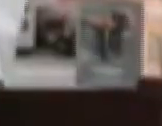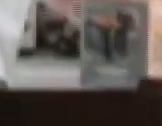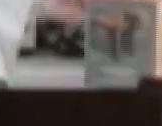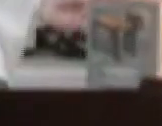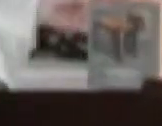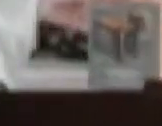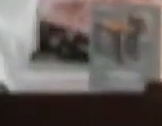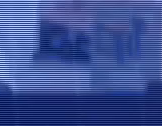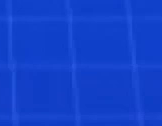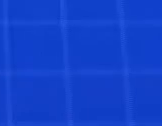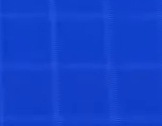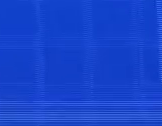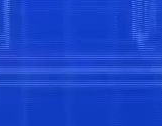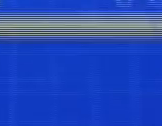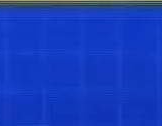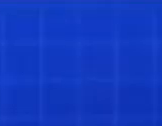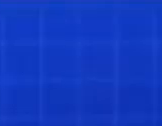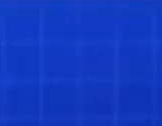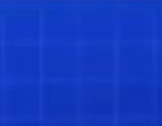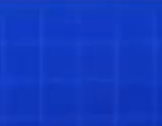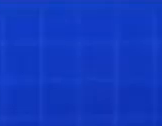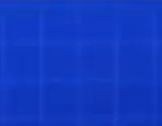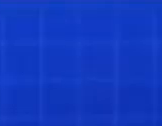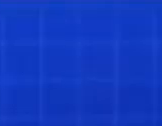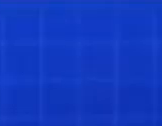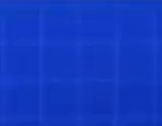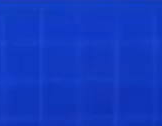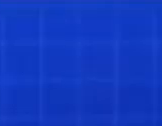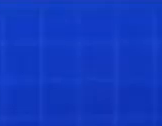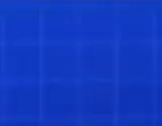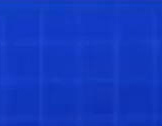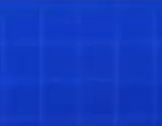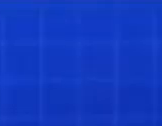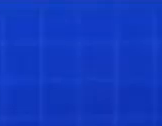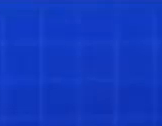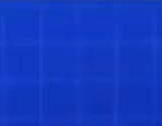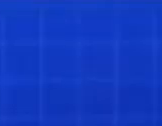Shop online for free in-store pickup.